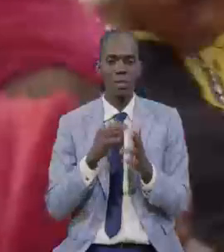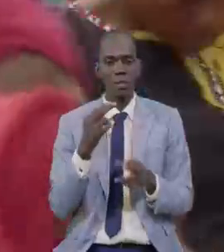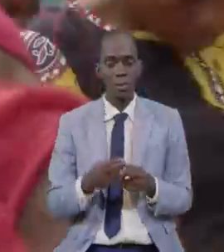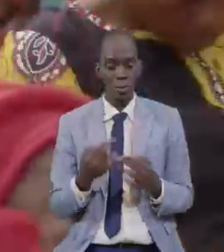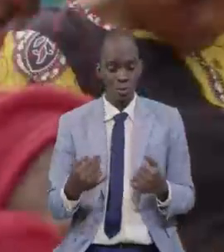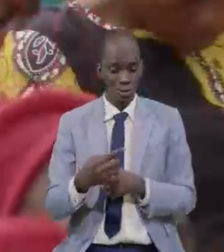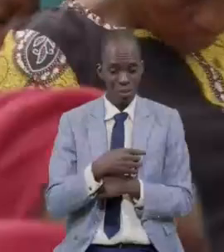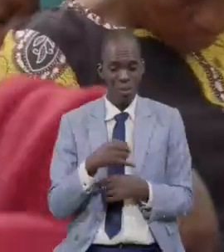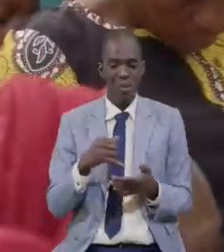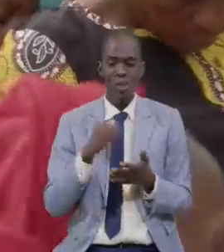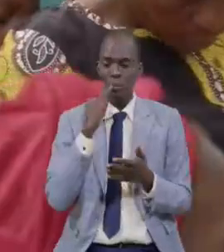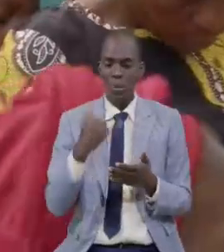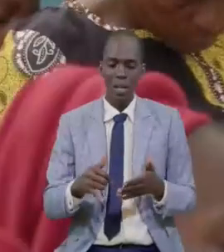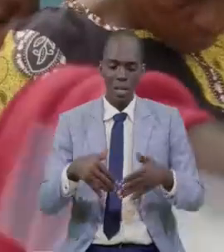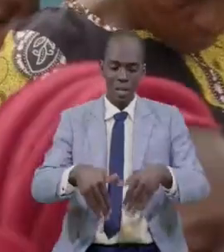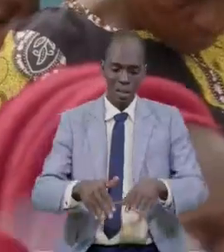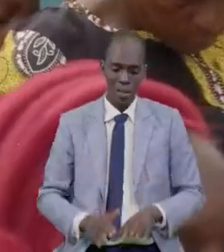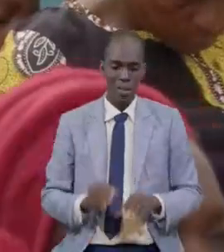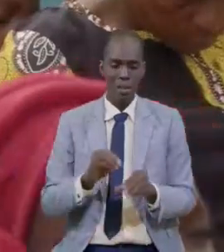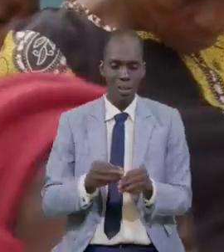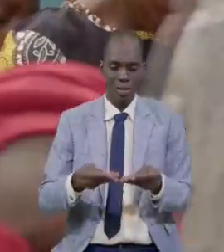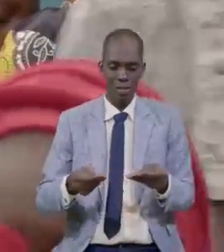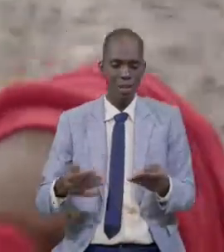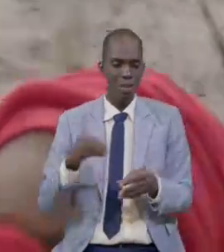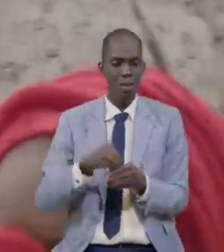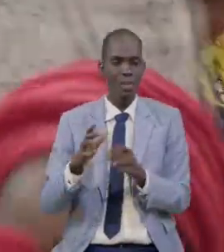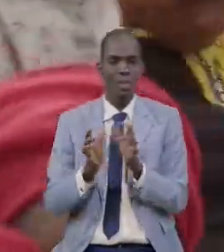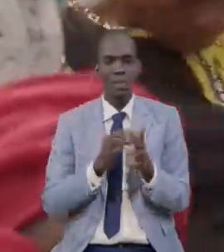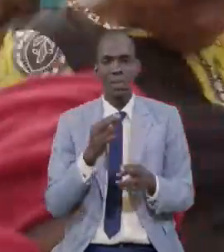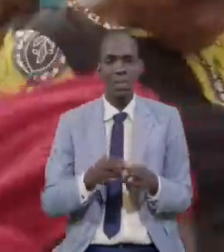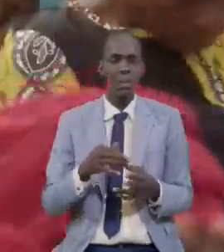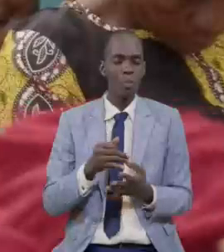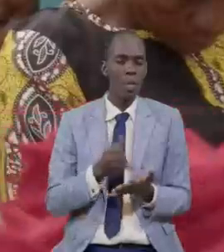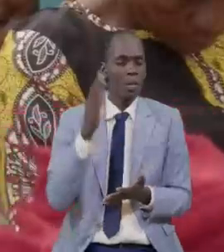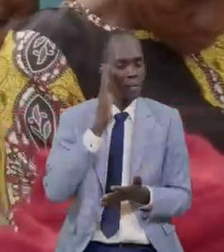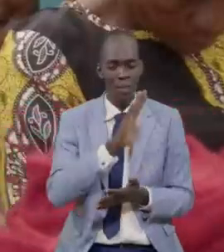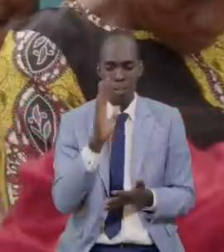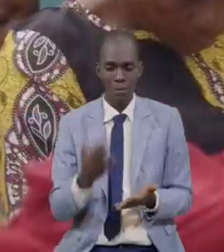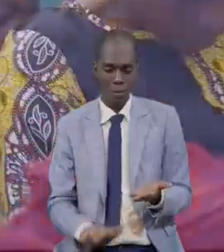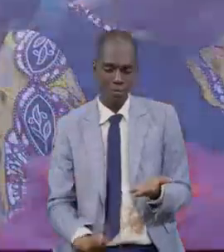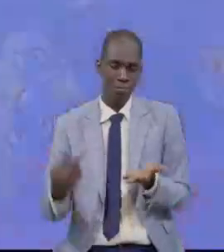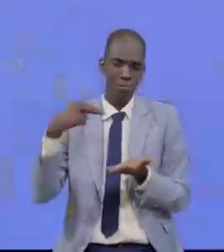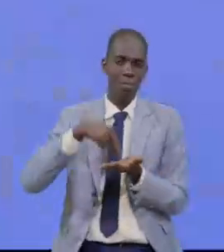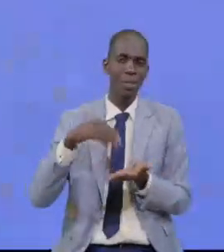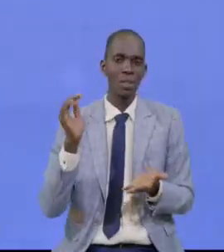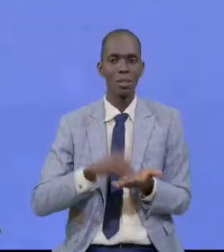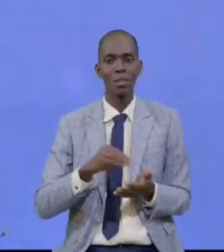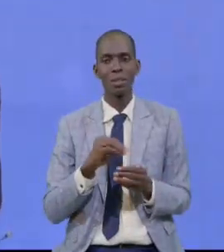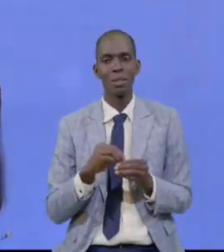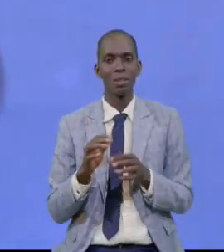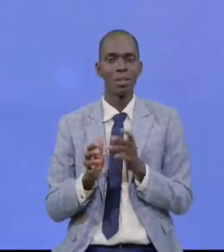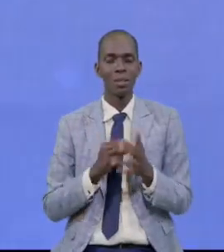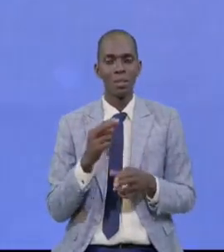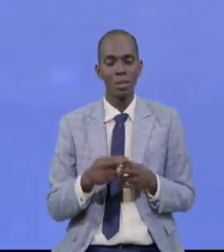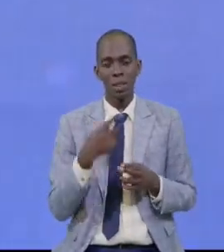ground. They will never rise anymore. It says, put on thy strength.